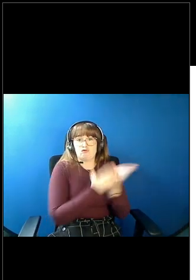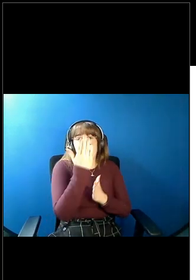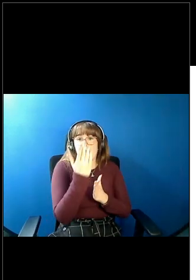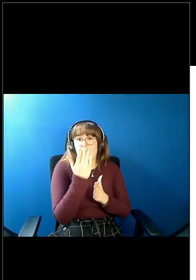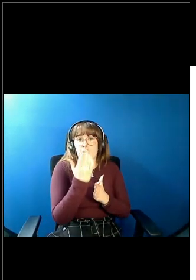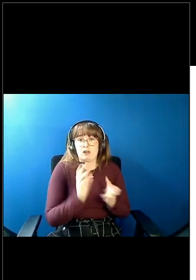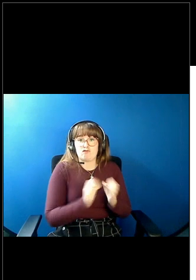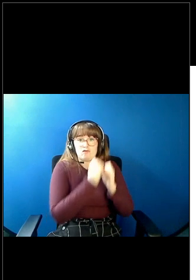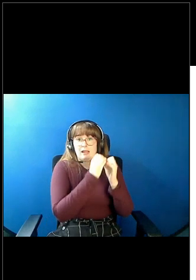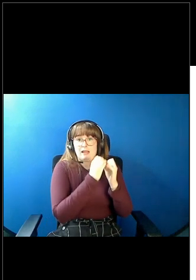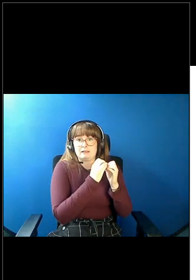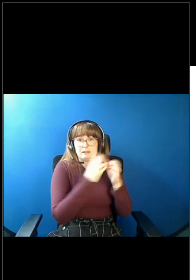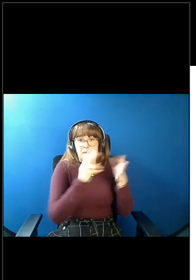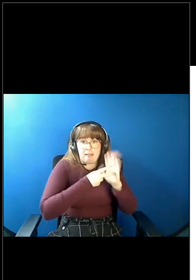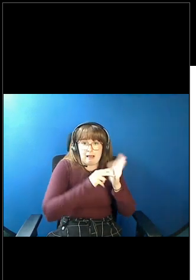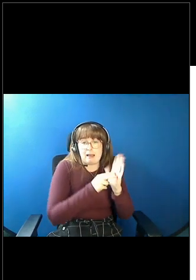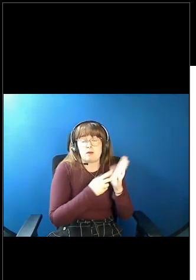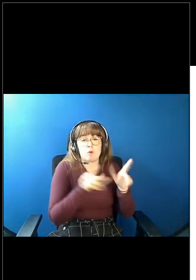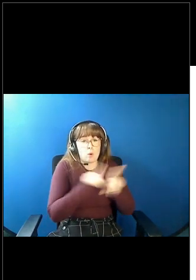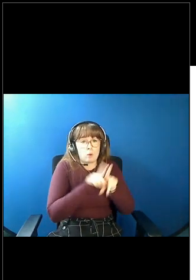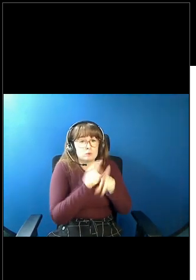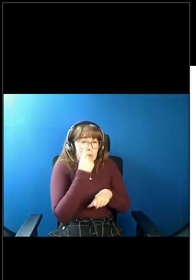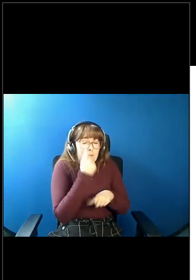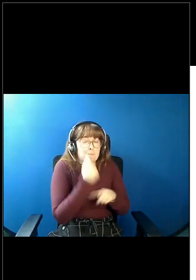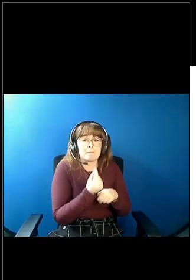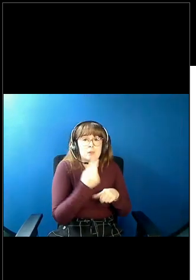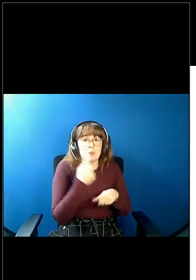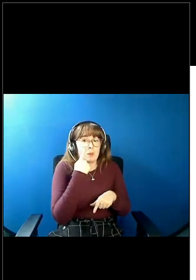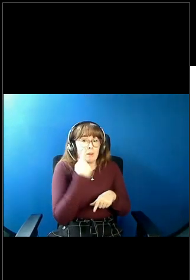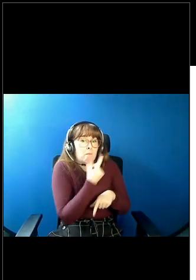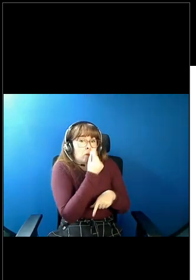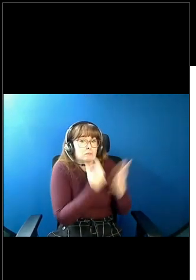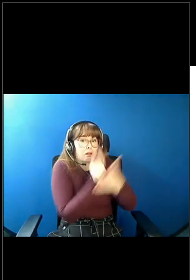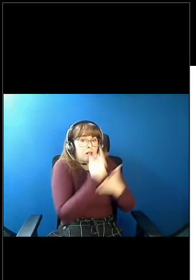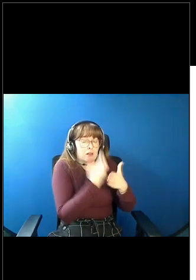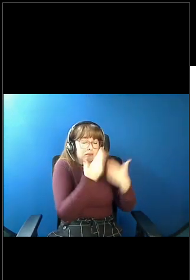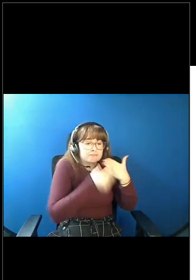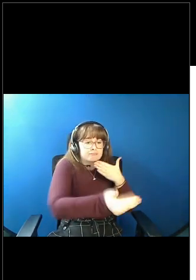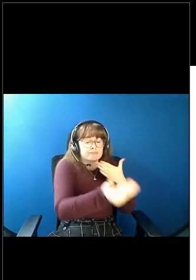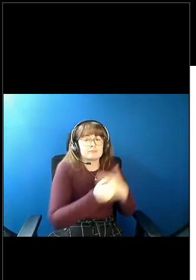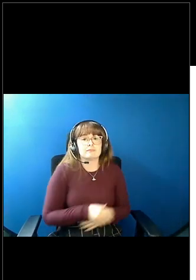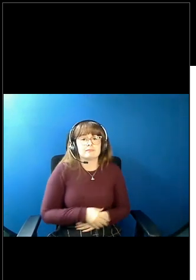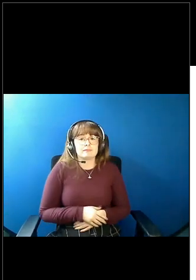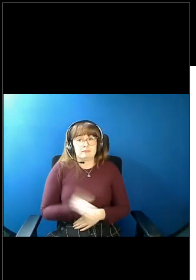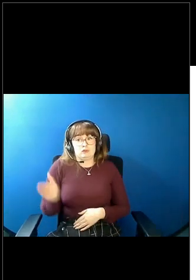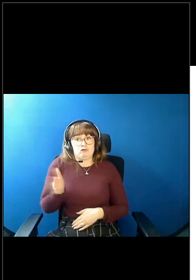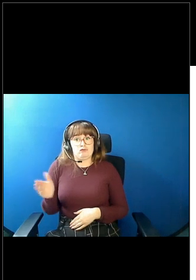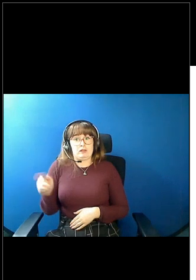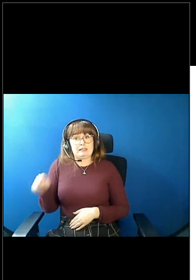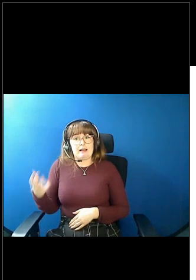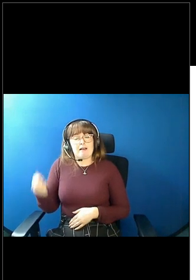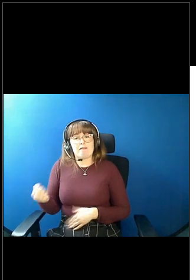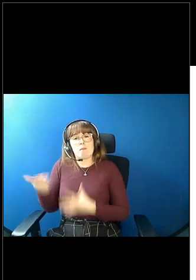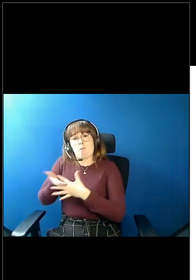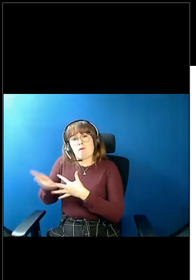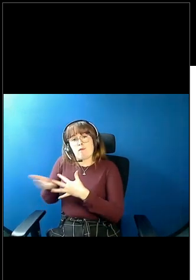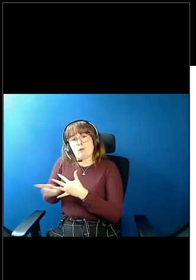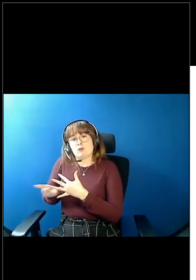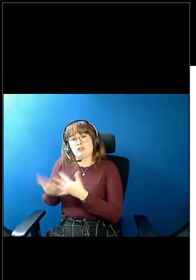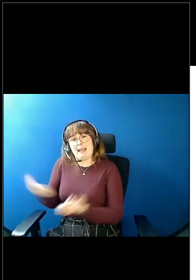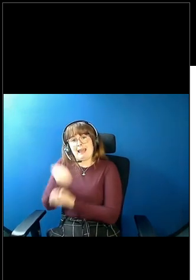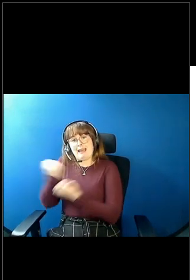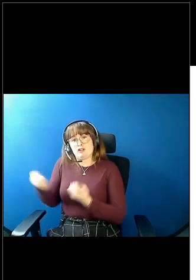and also identifying these potential opportunities and challenges for retrofit. On the right, we have our Portfolio Energy Assessment tool, otherwise